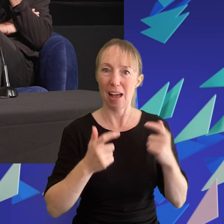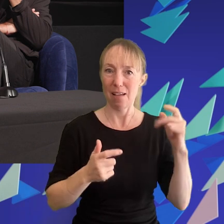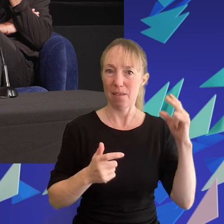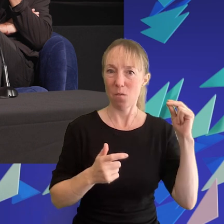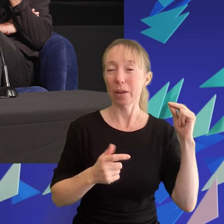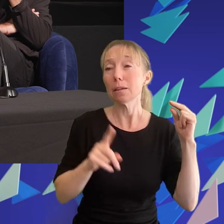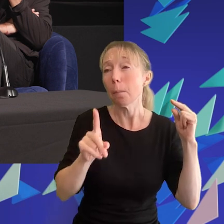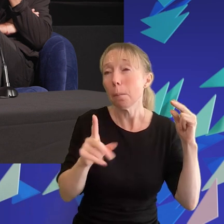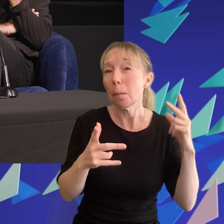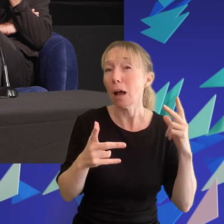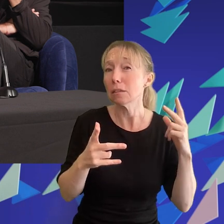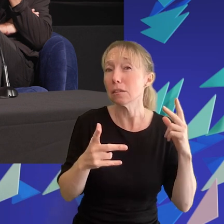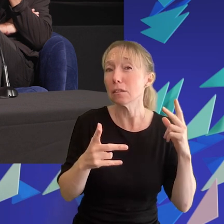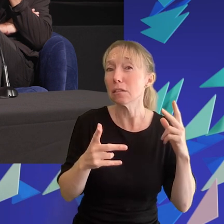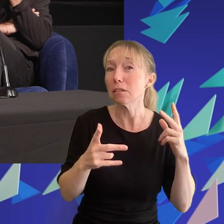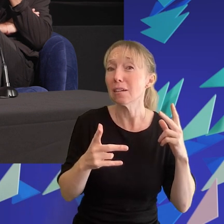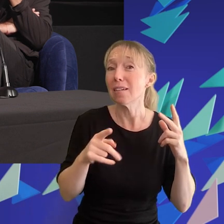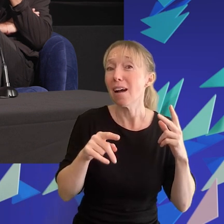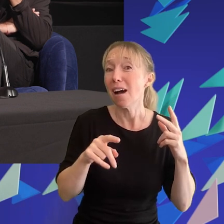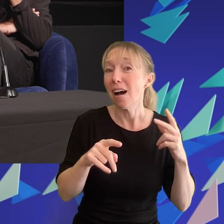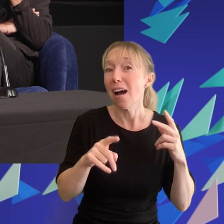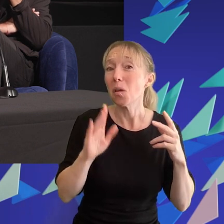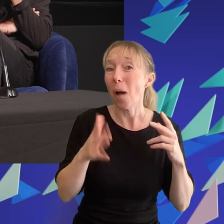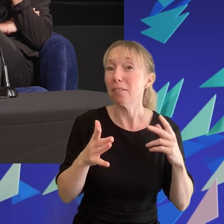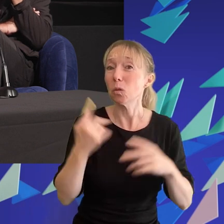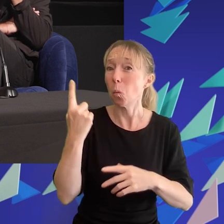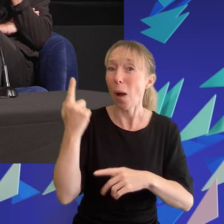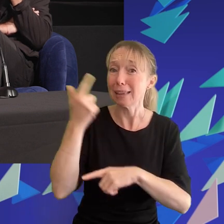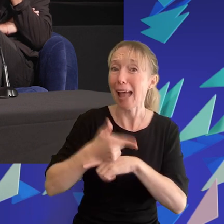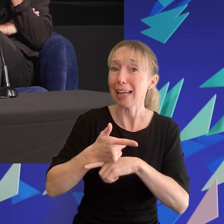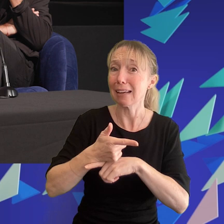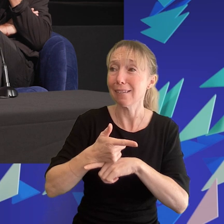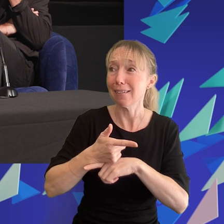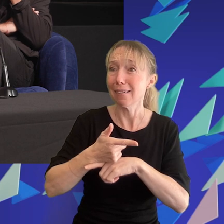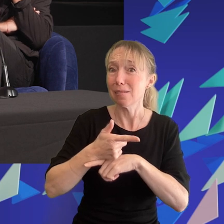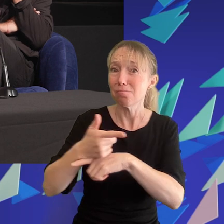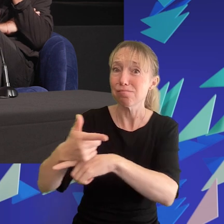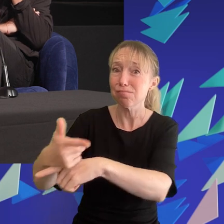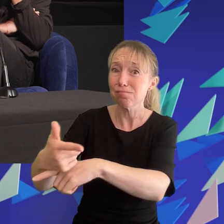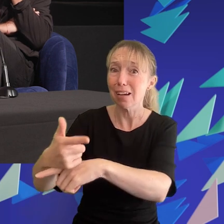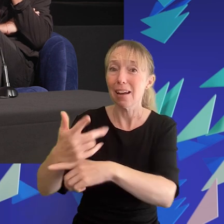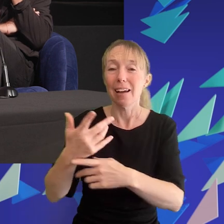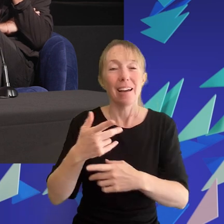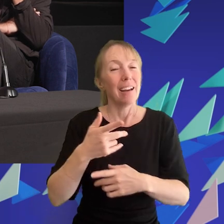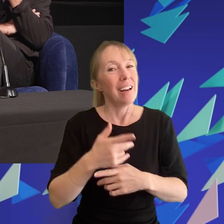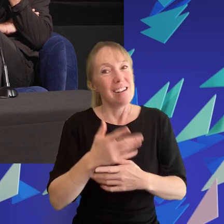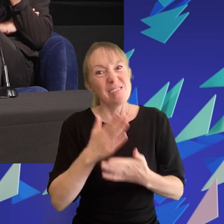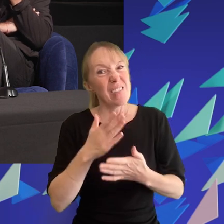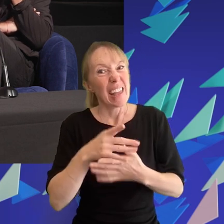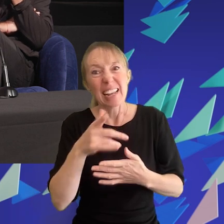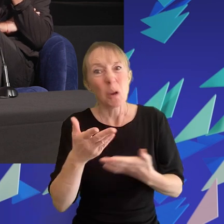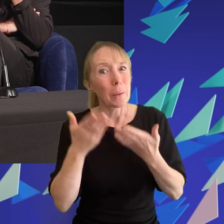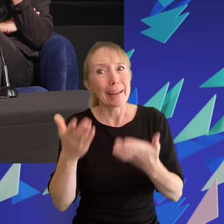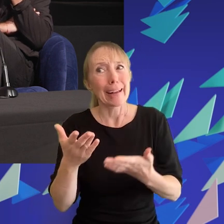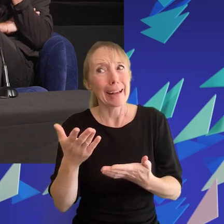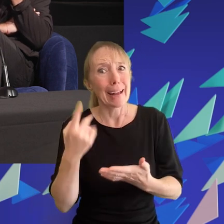says, yeah, but as penance, you're going to have to shoot it in one single take. I mean, you don't make yourself an easy life,